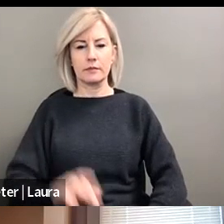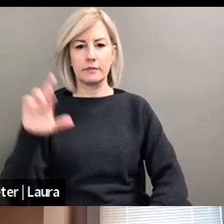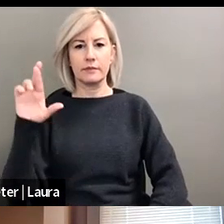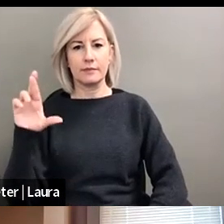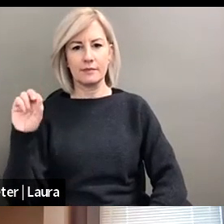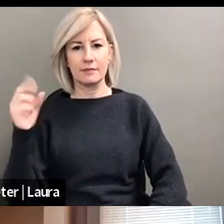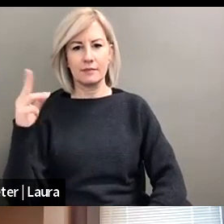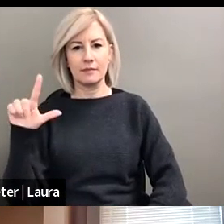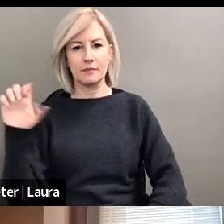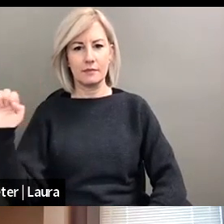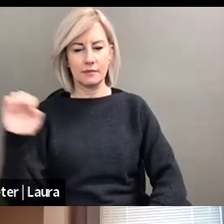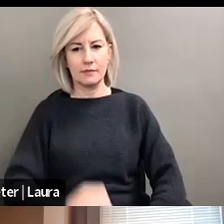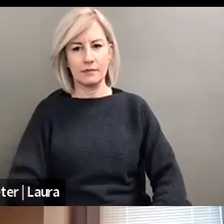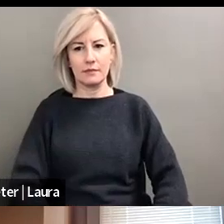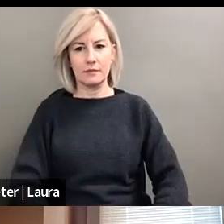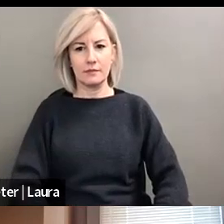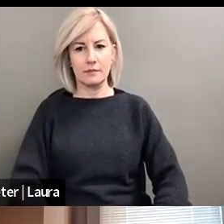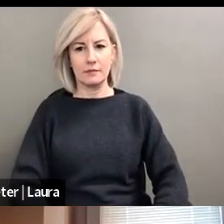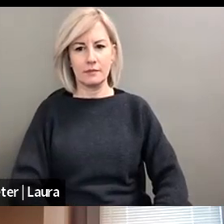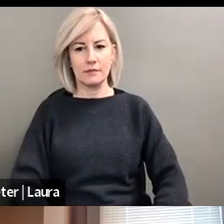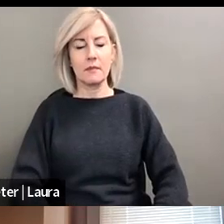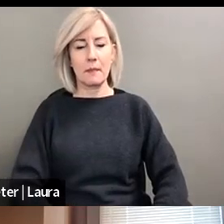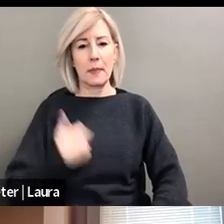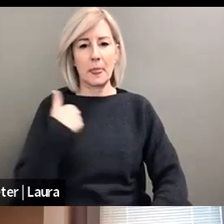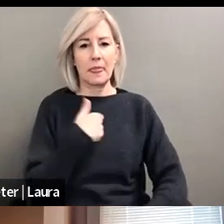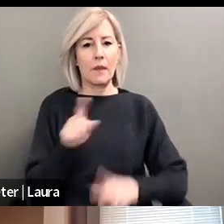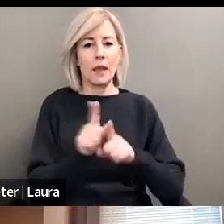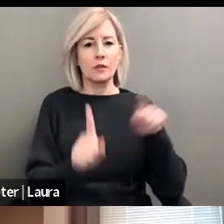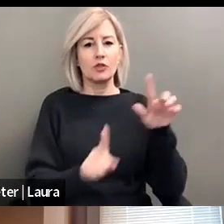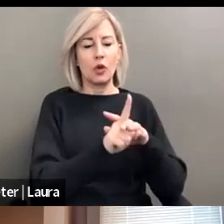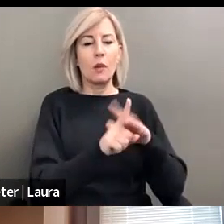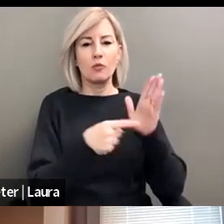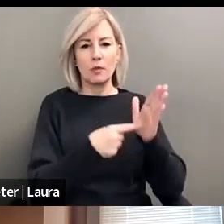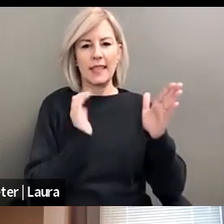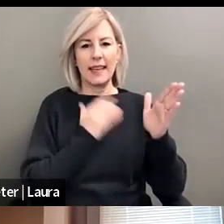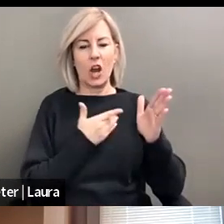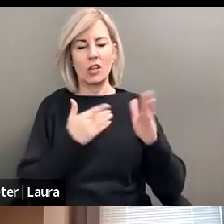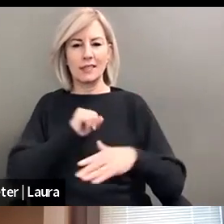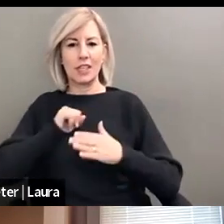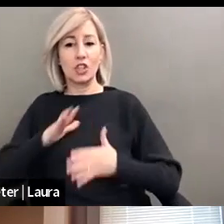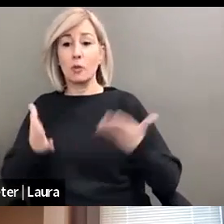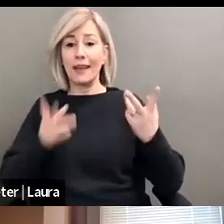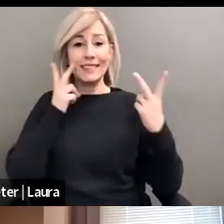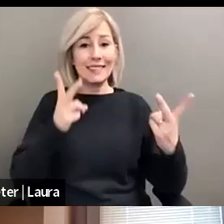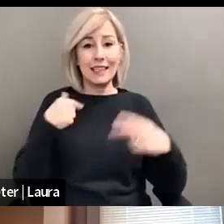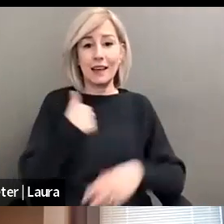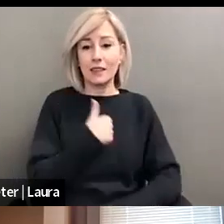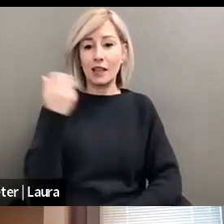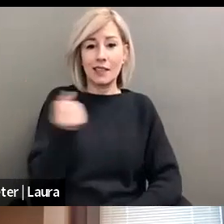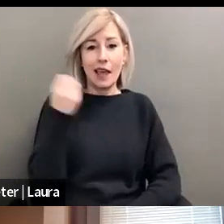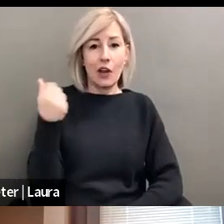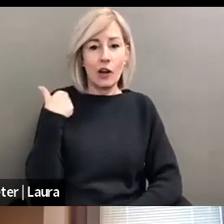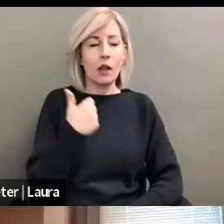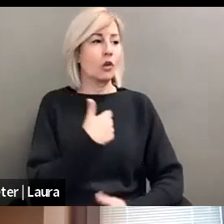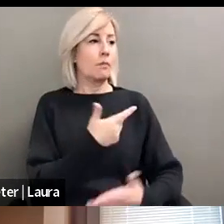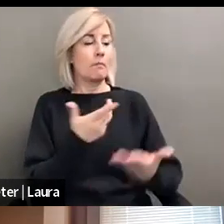also are at events on behalf of our senators. So you might see us on a Saturday. You might see us